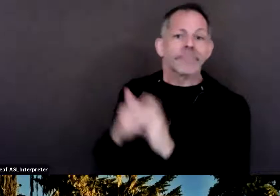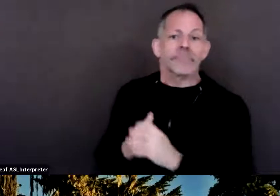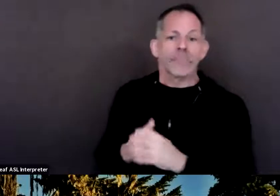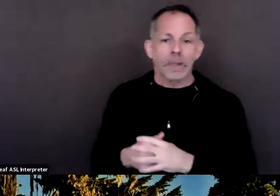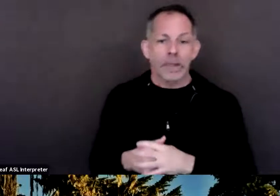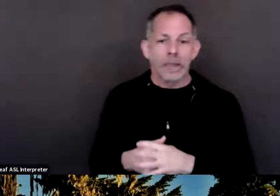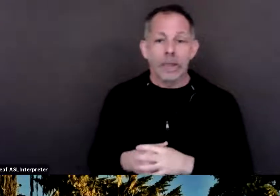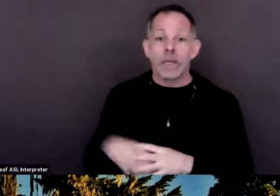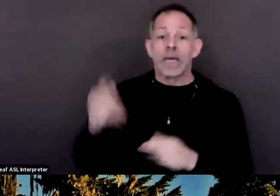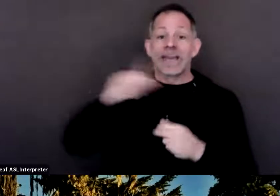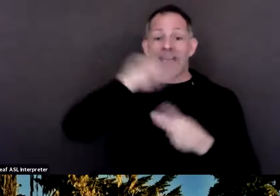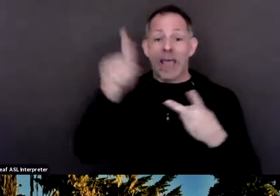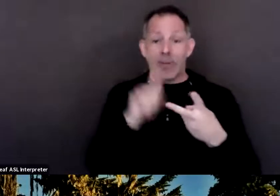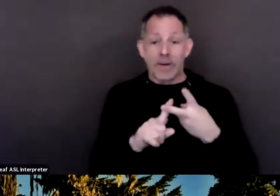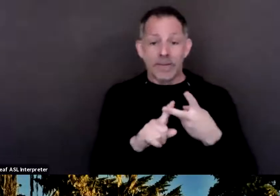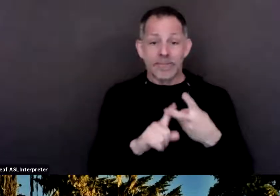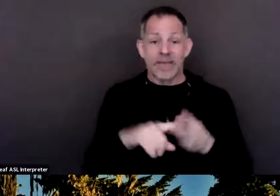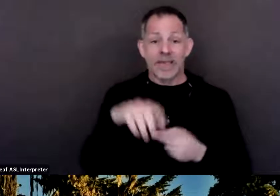in Europe, which is